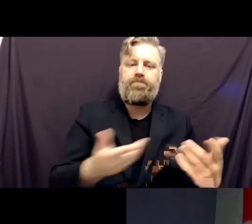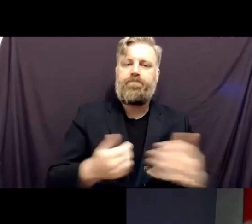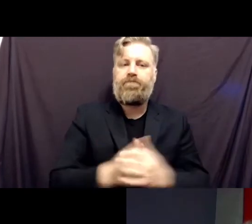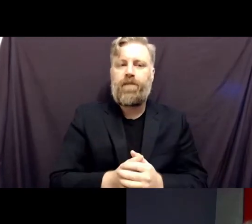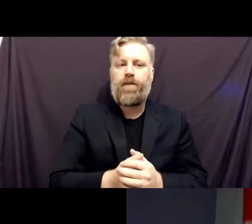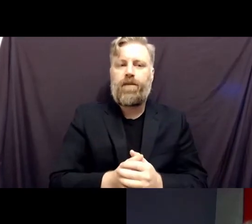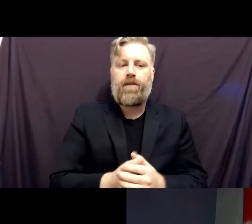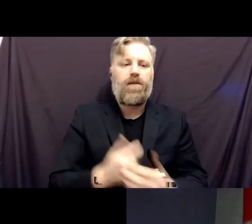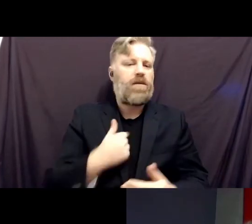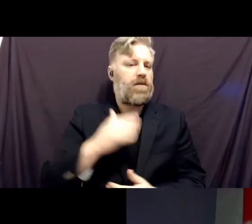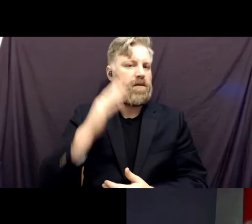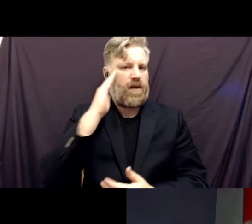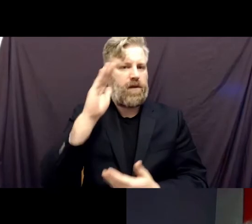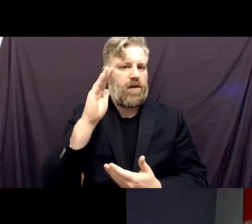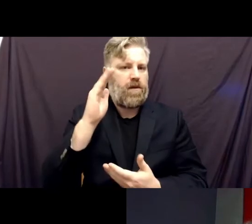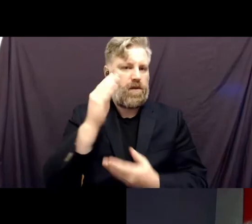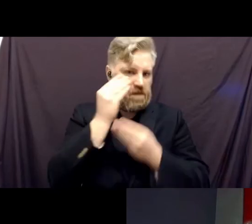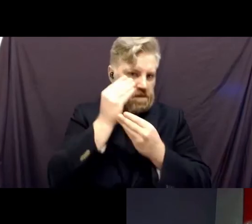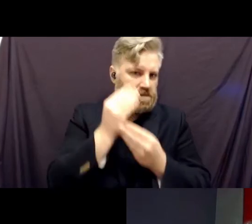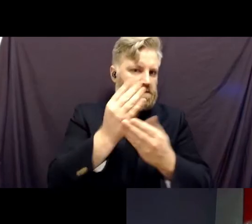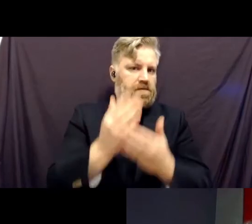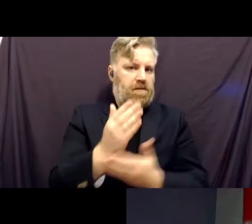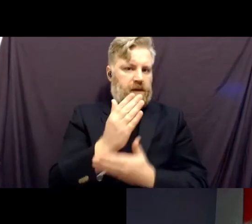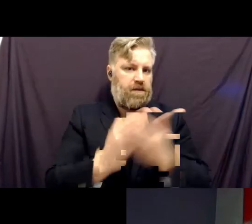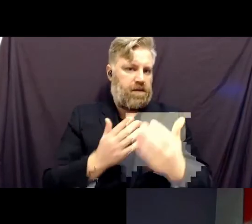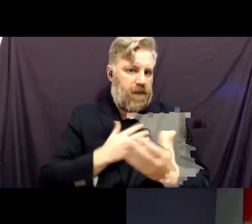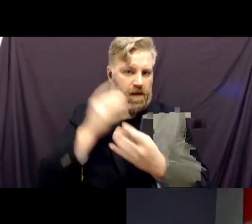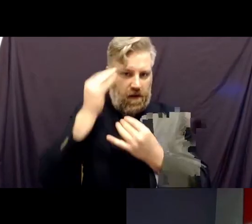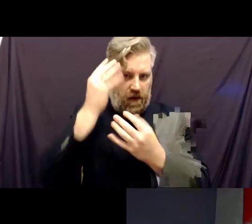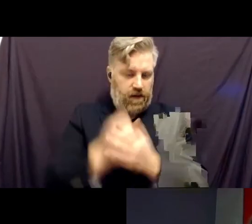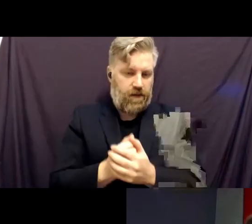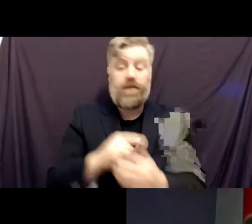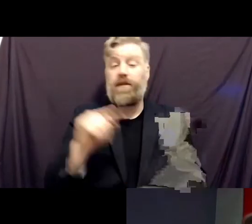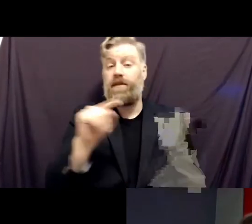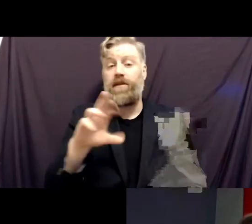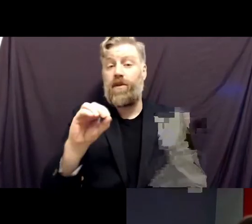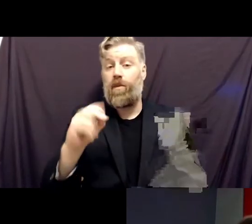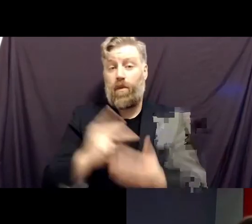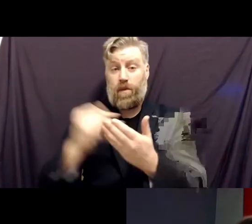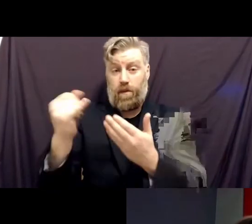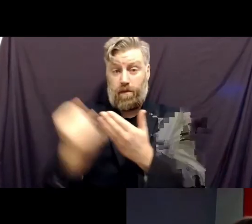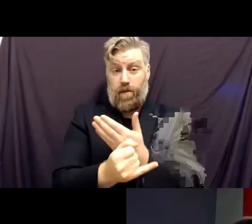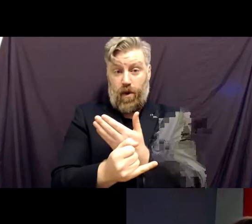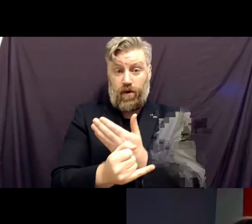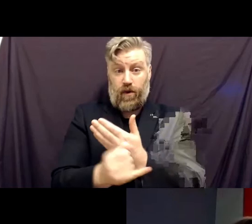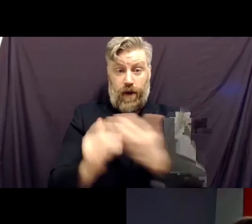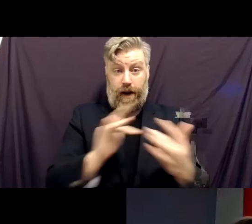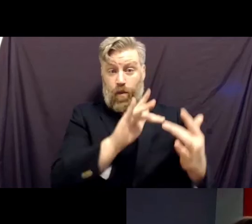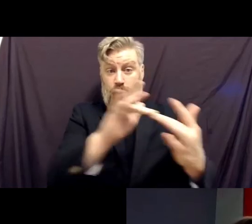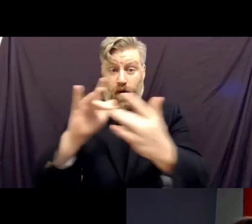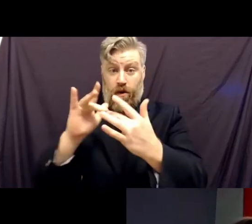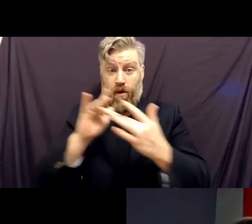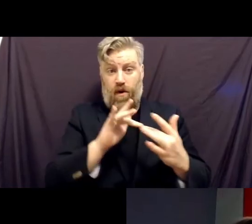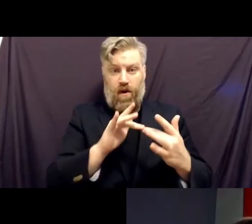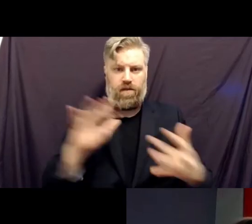share some insights with you. The Zero project network comprises